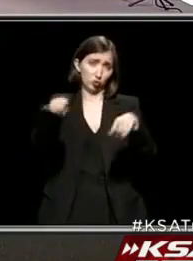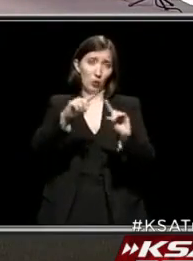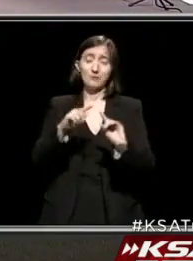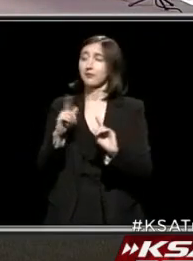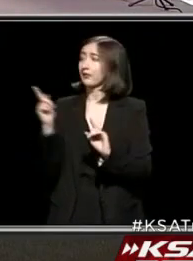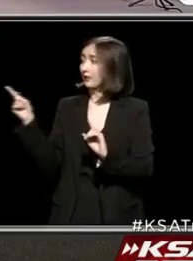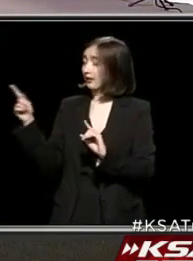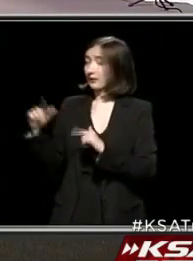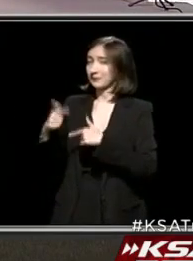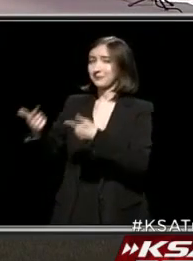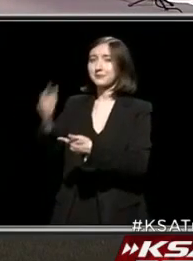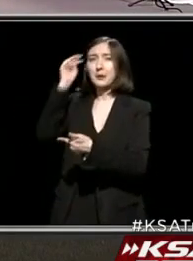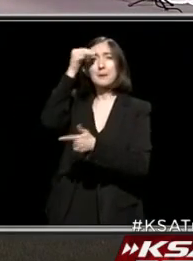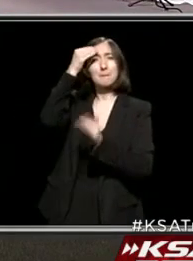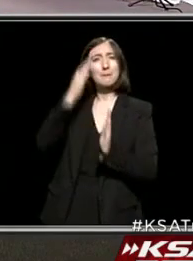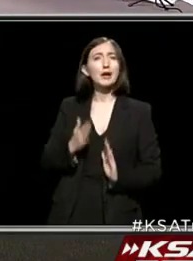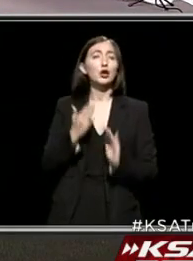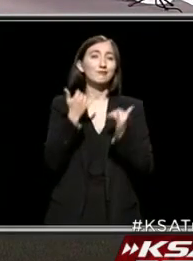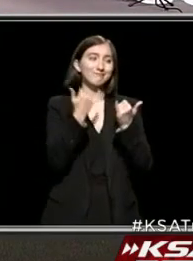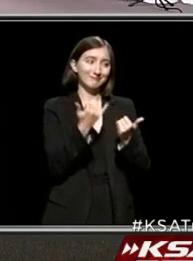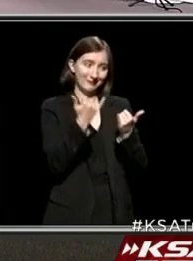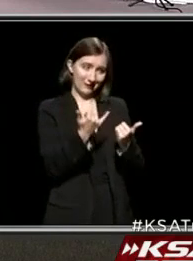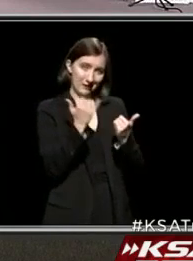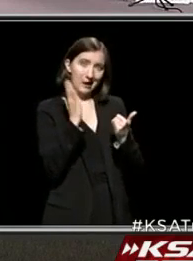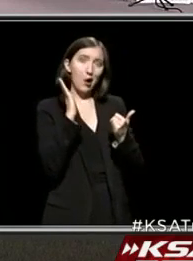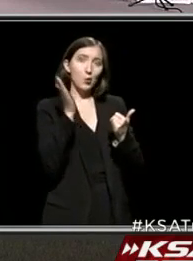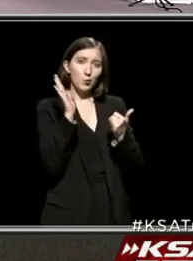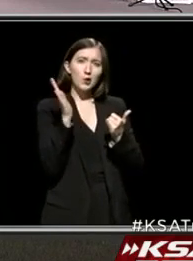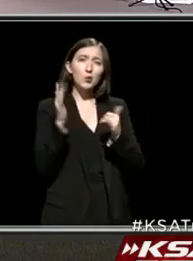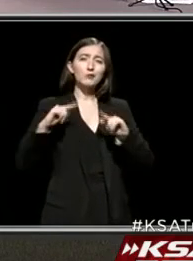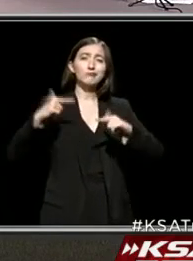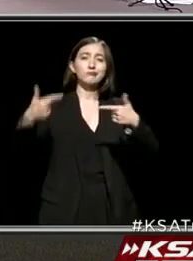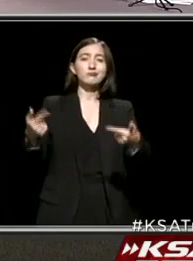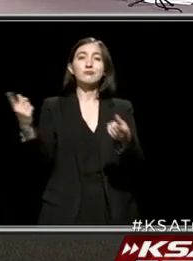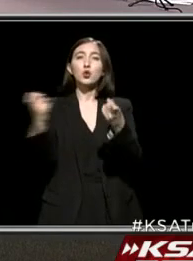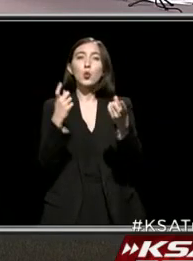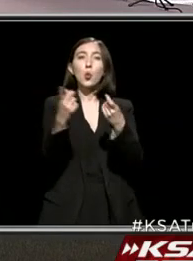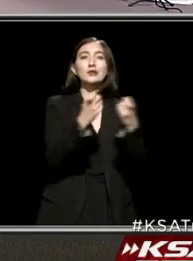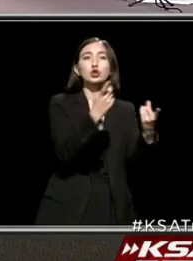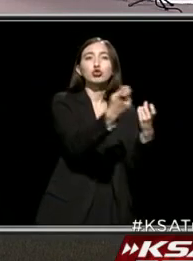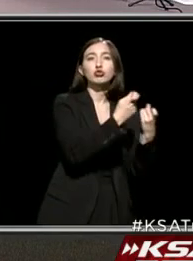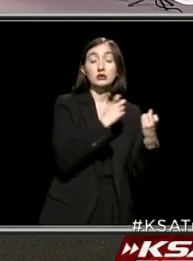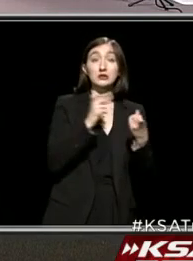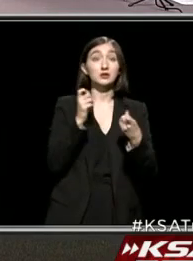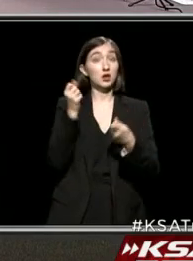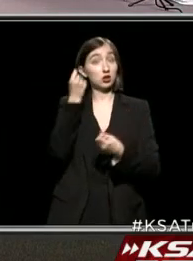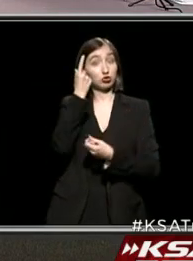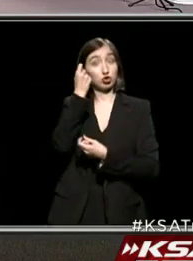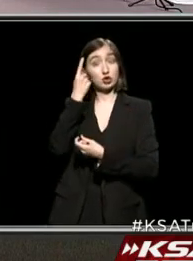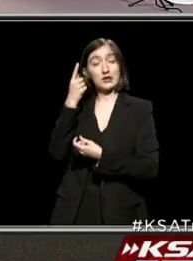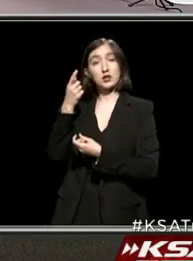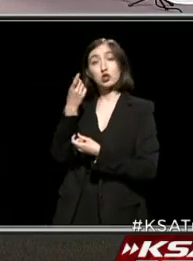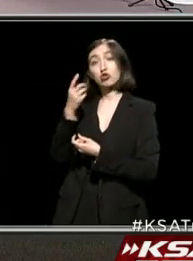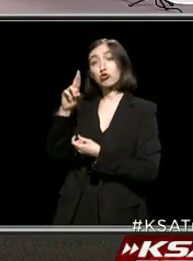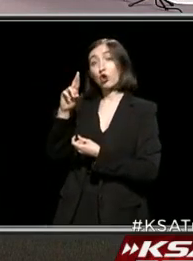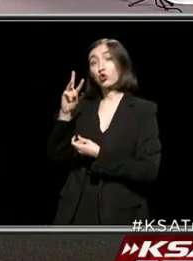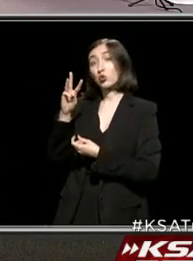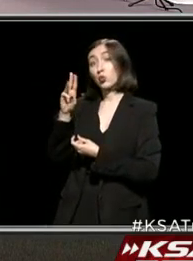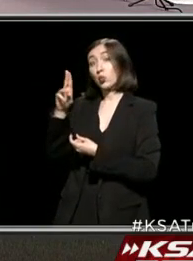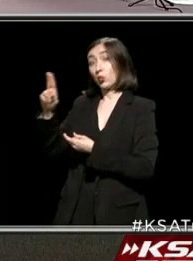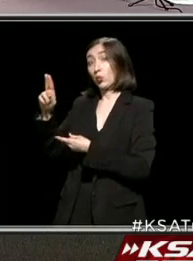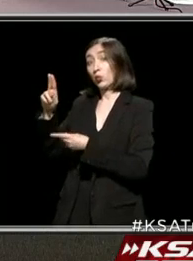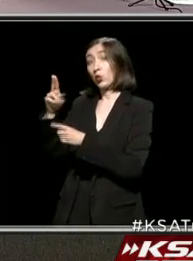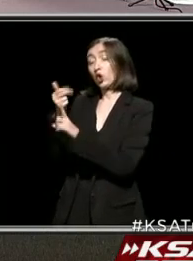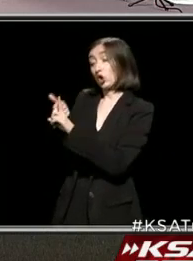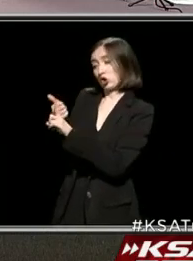that Dr. Wu here is also our local public health authority and can answer a lot of the technical questions and also